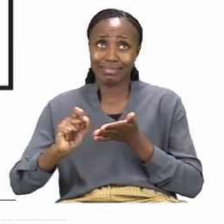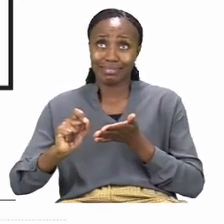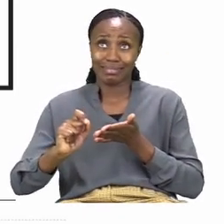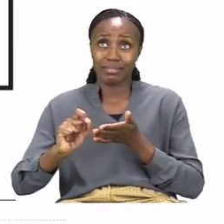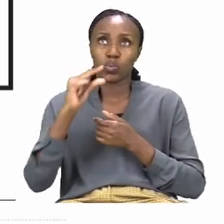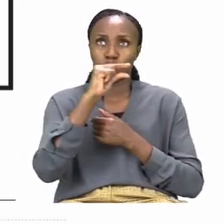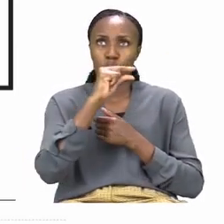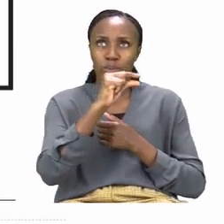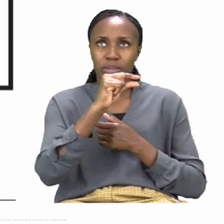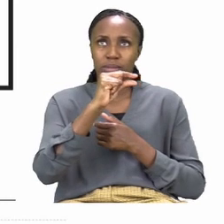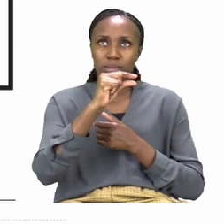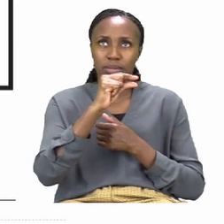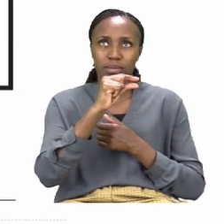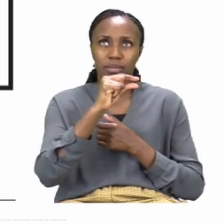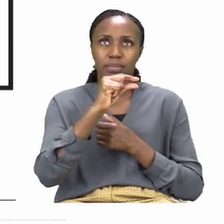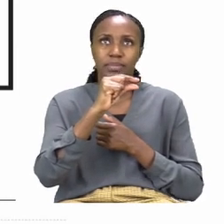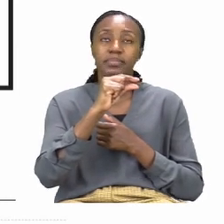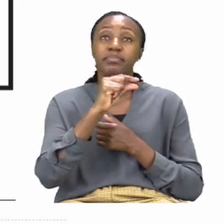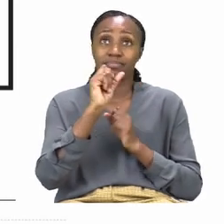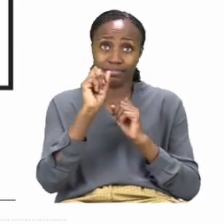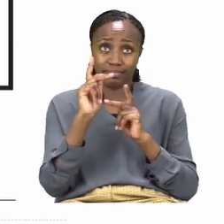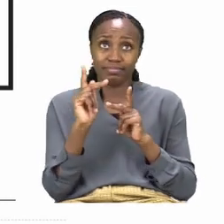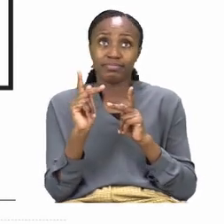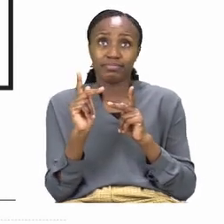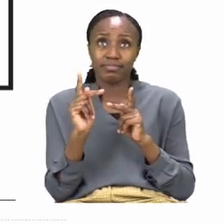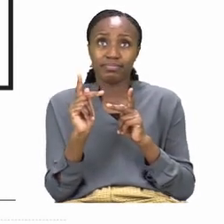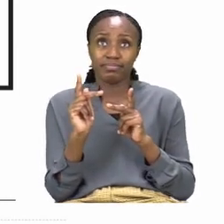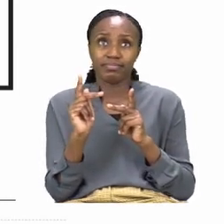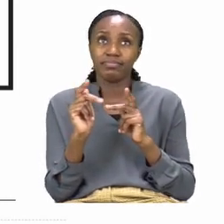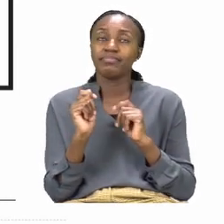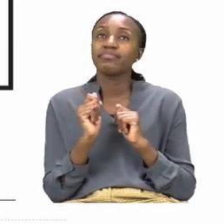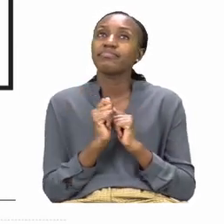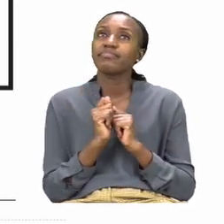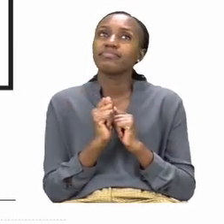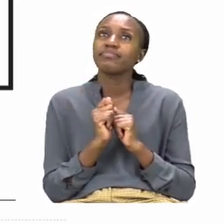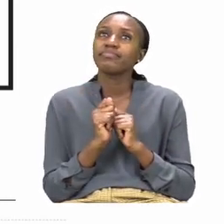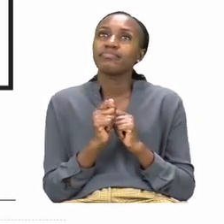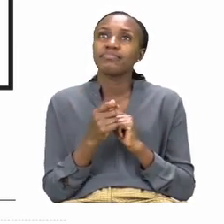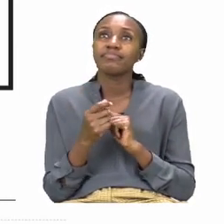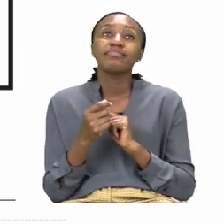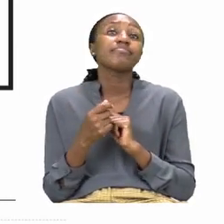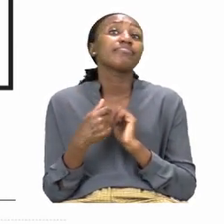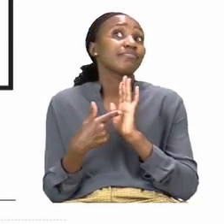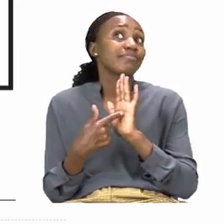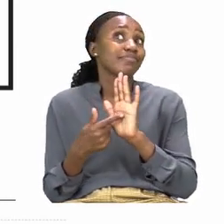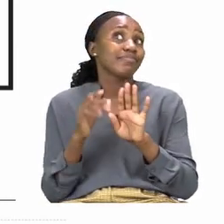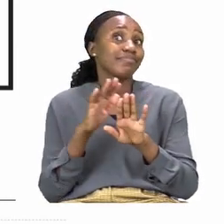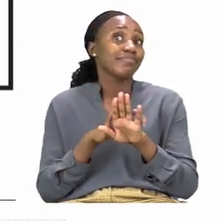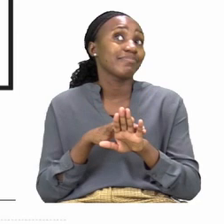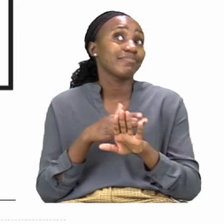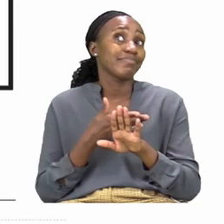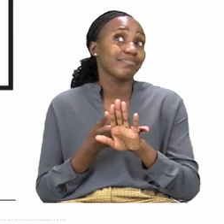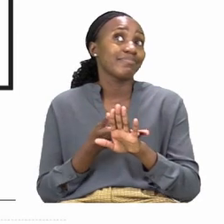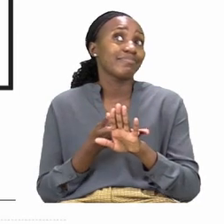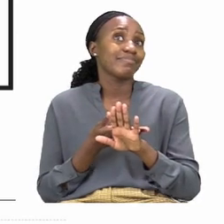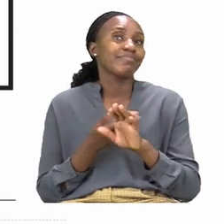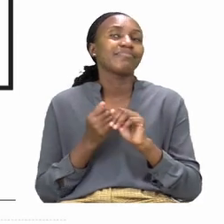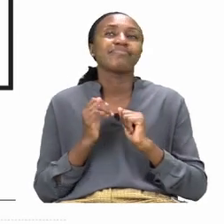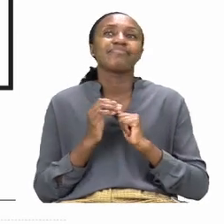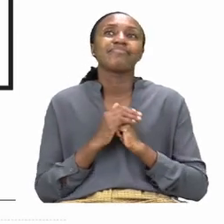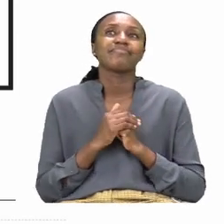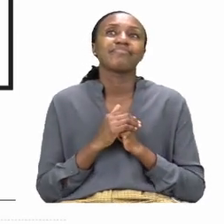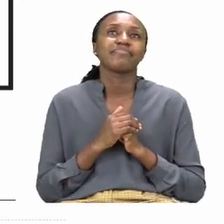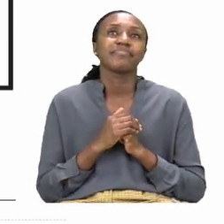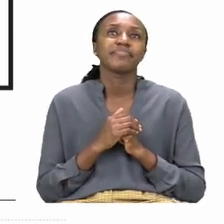and write it. Okay. Now let's quickly go ahead and trace the first